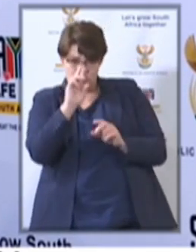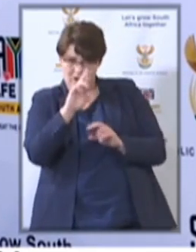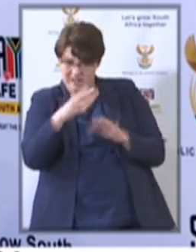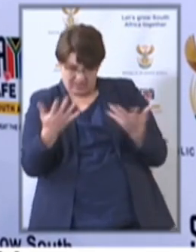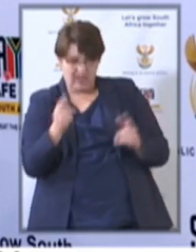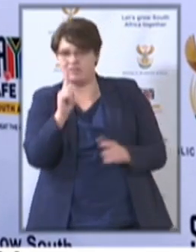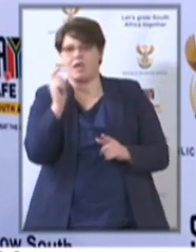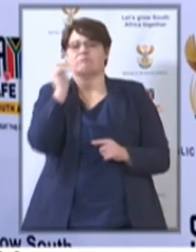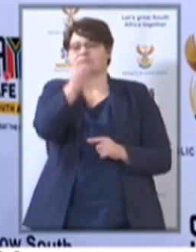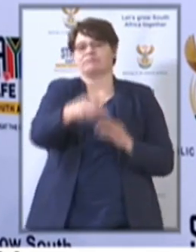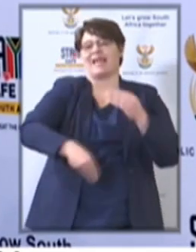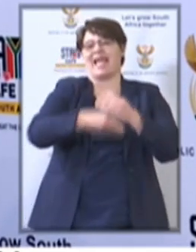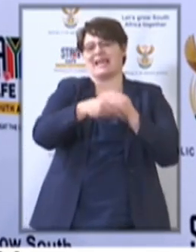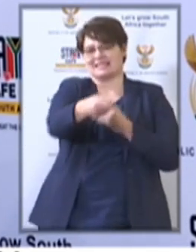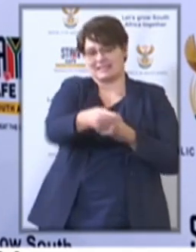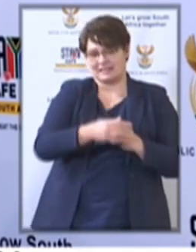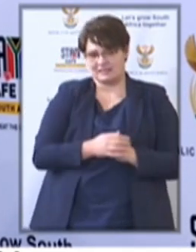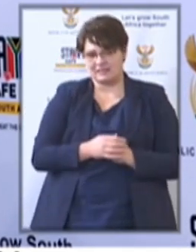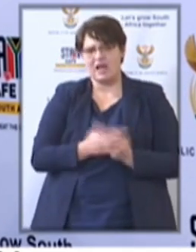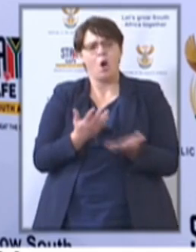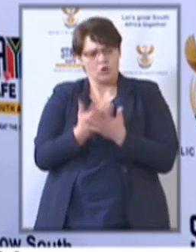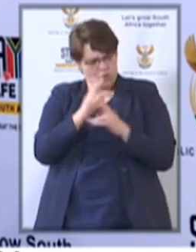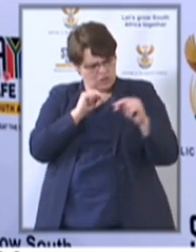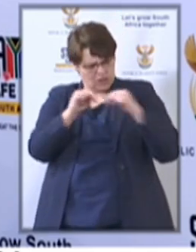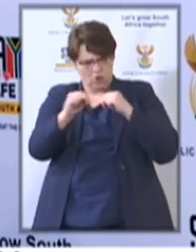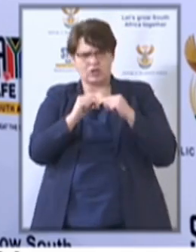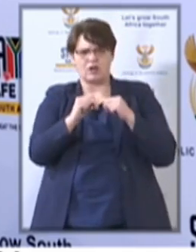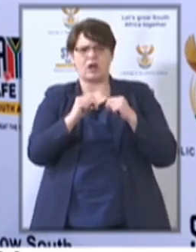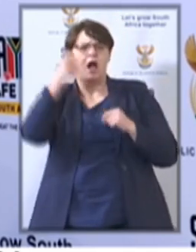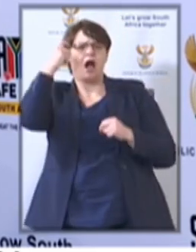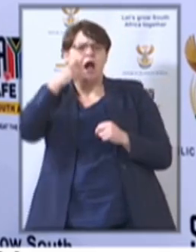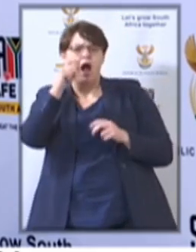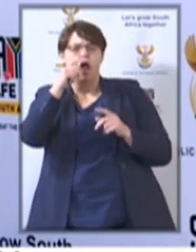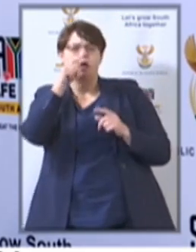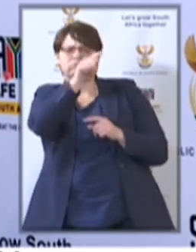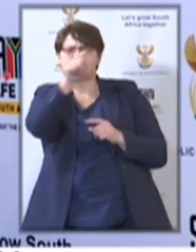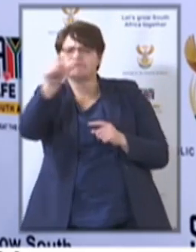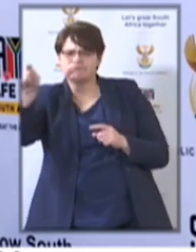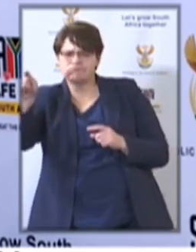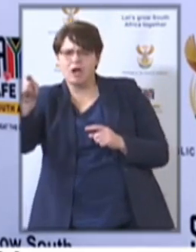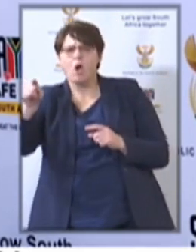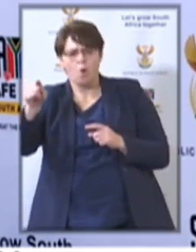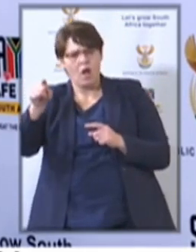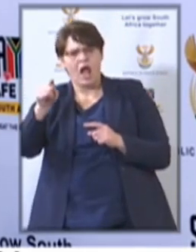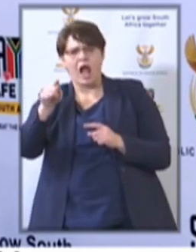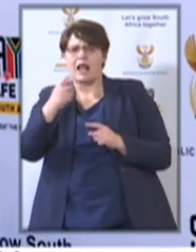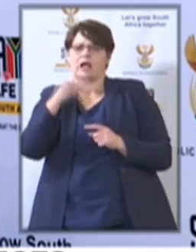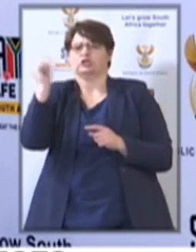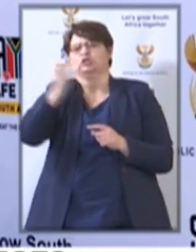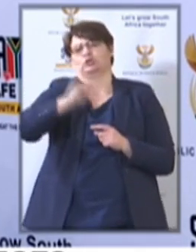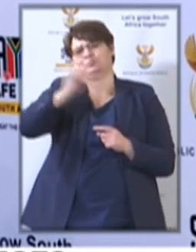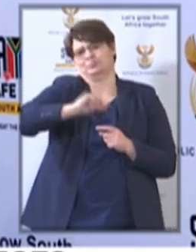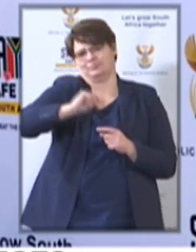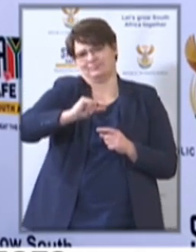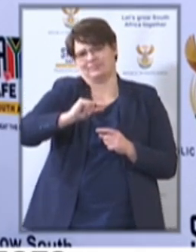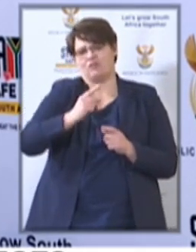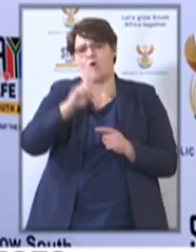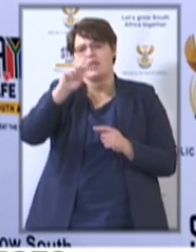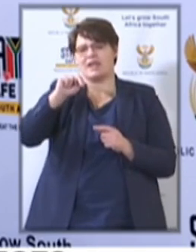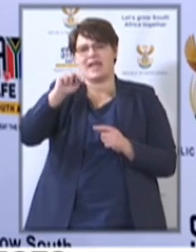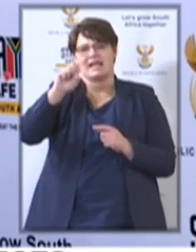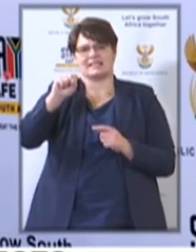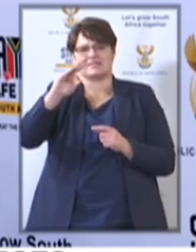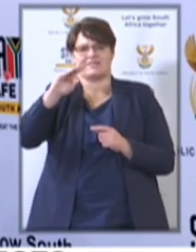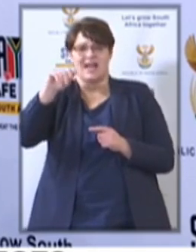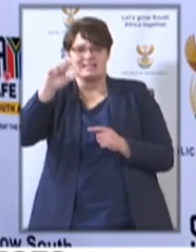rating. We have negotiated with all mobile network operators very favorable rates for our NSFAS and